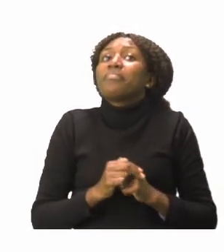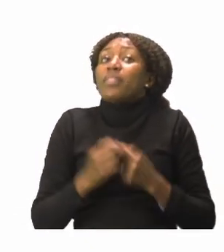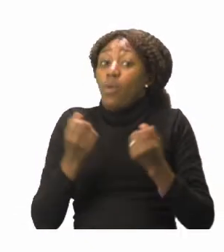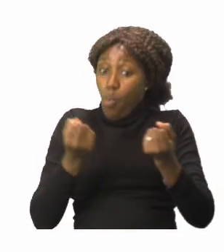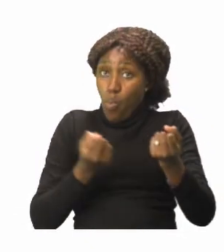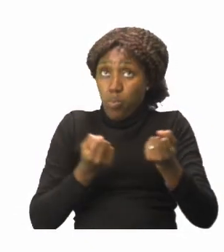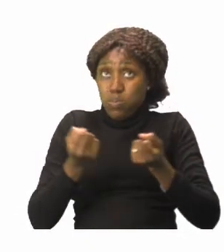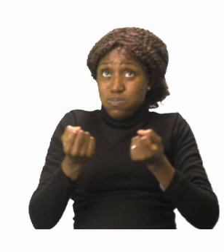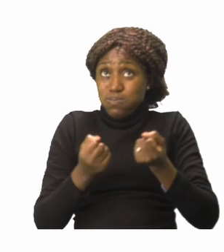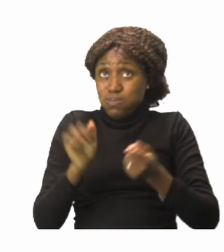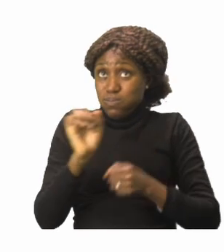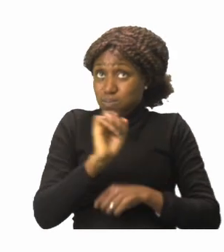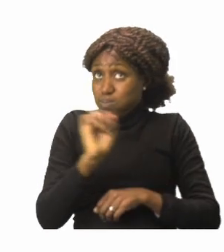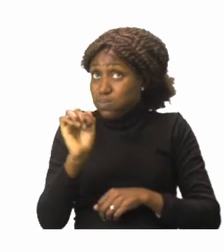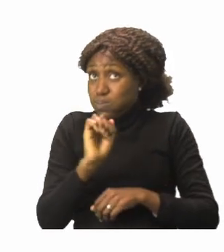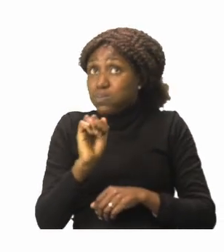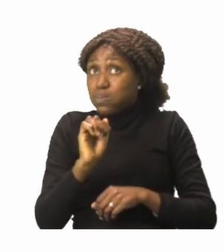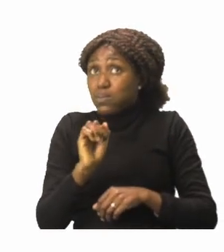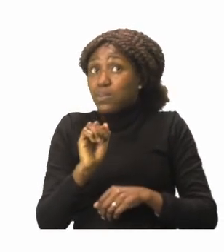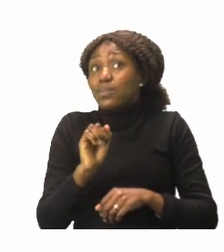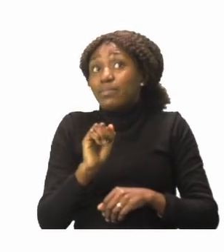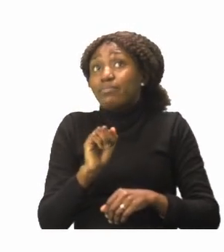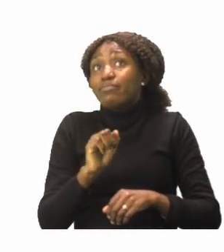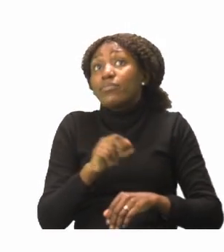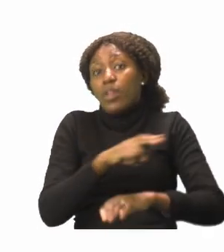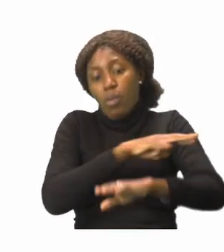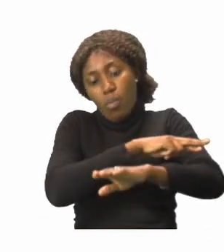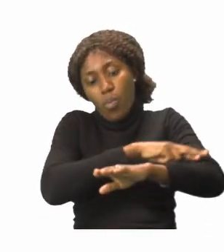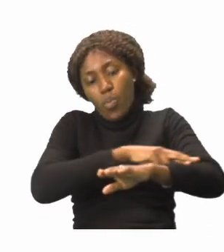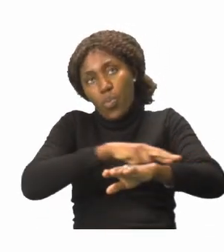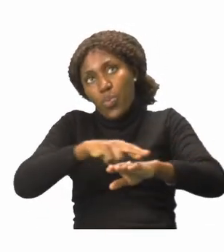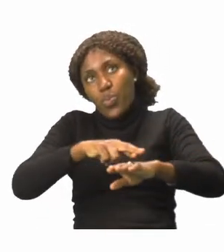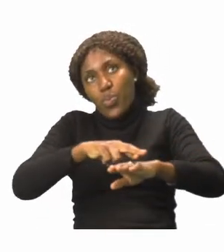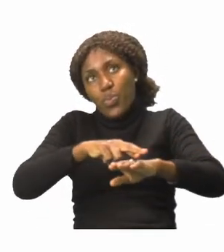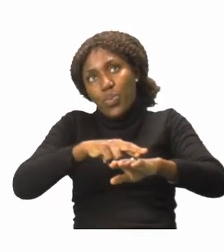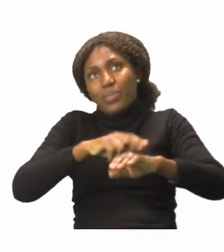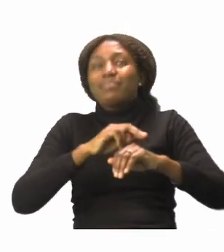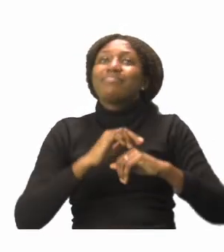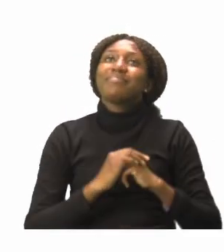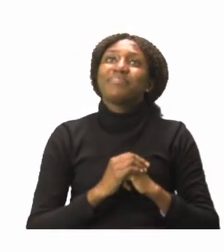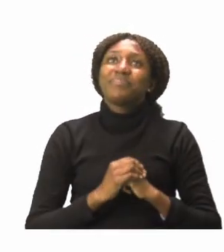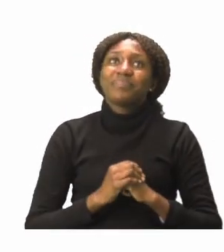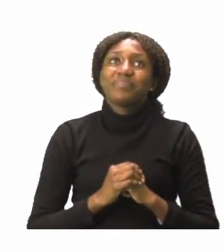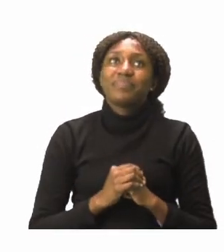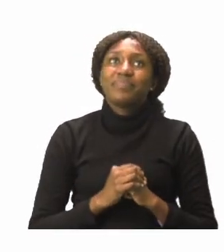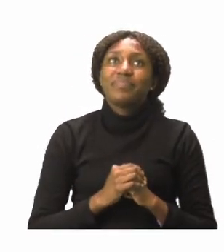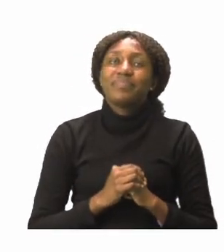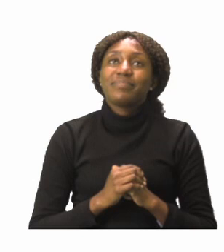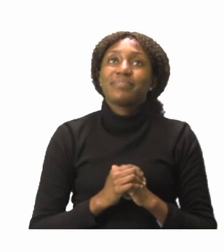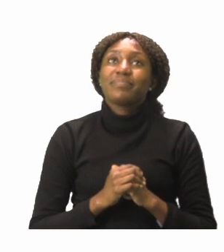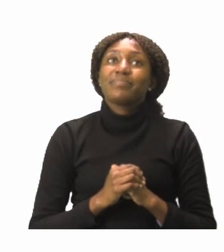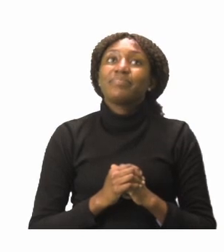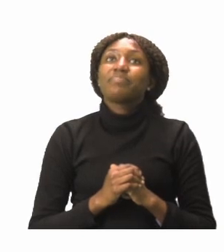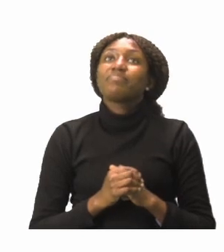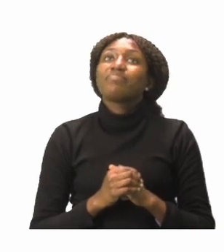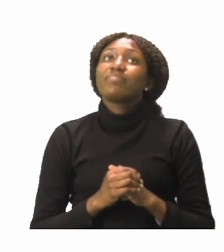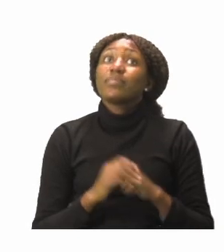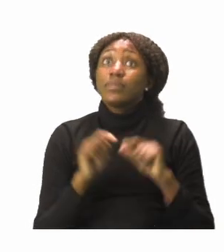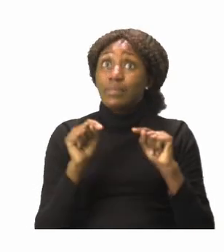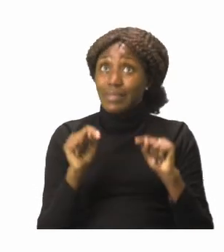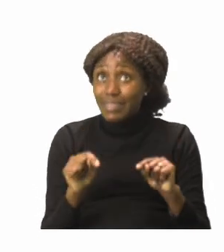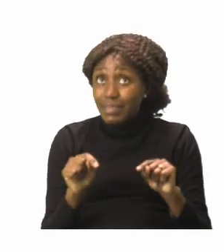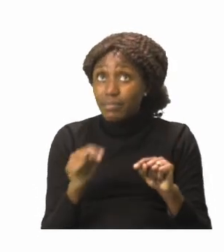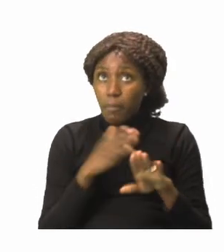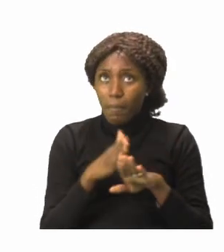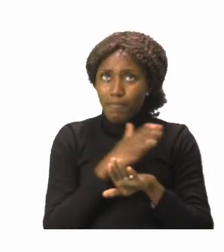And our car will travel on the road. So before we start coloring,